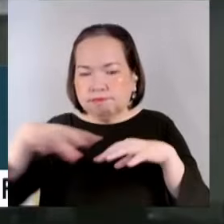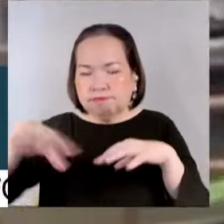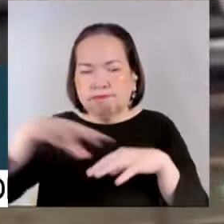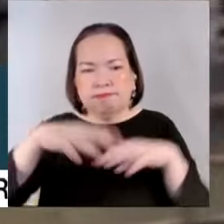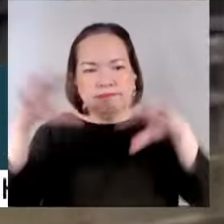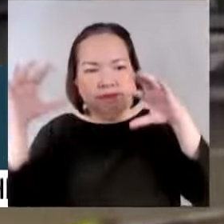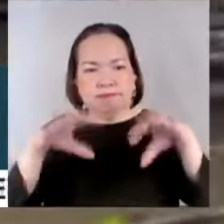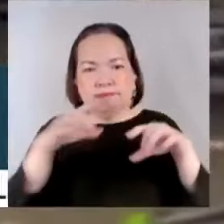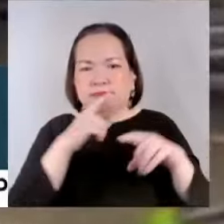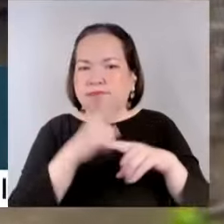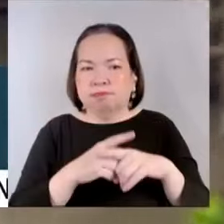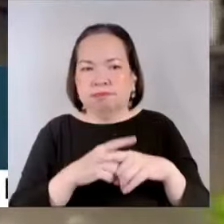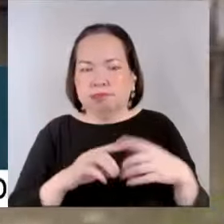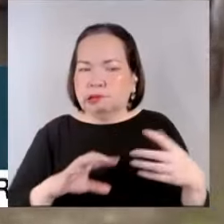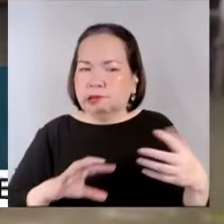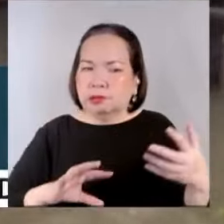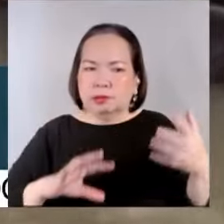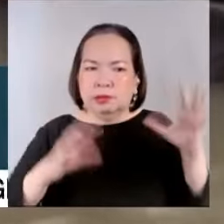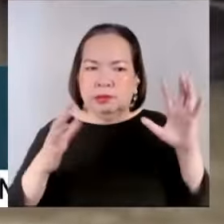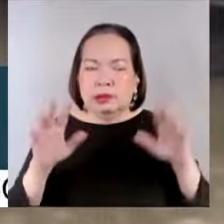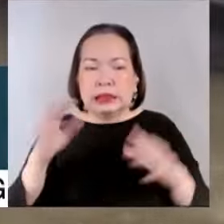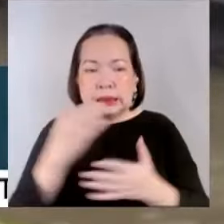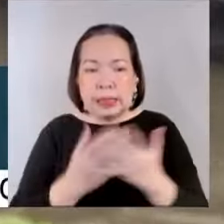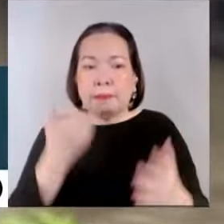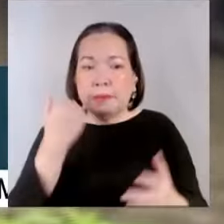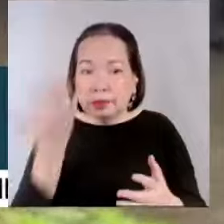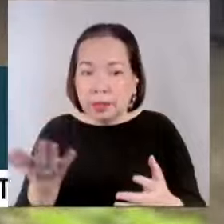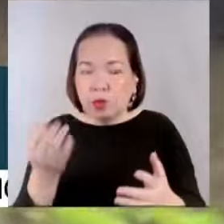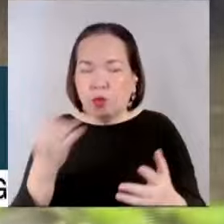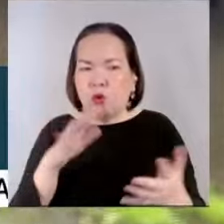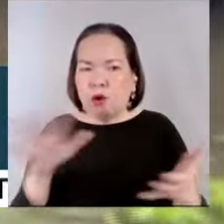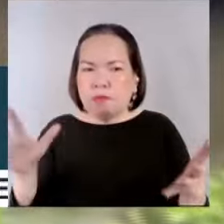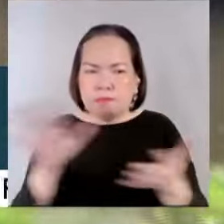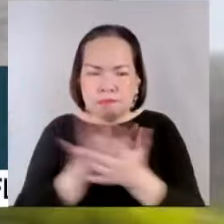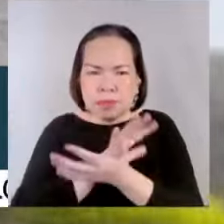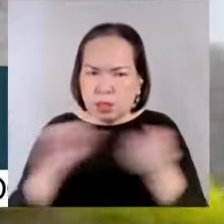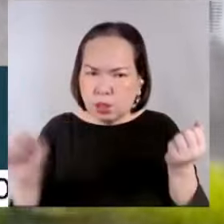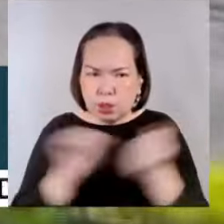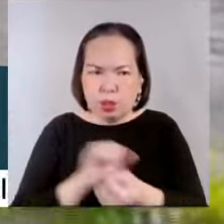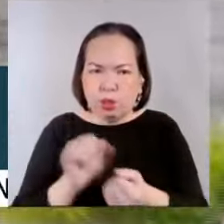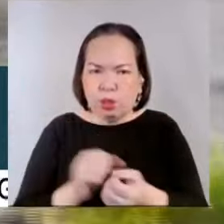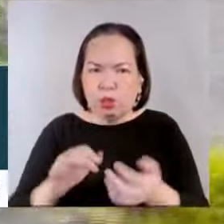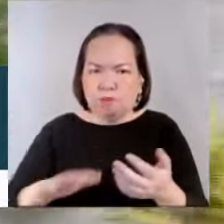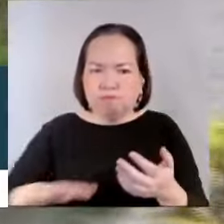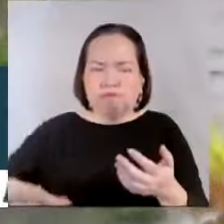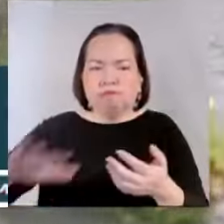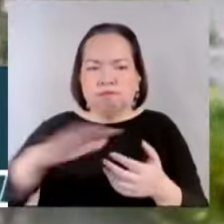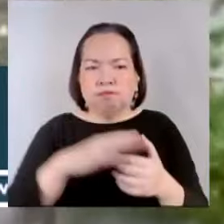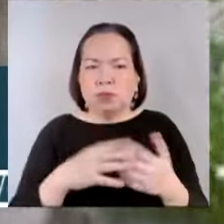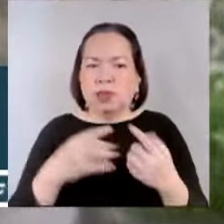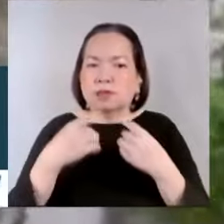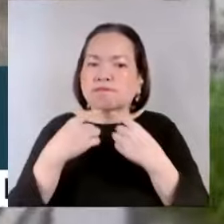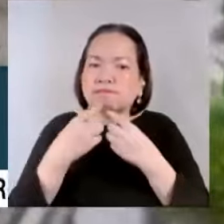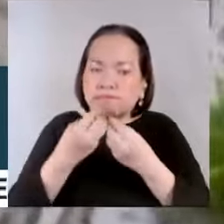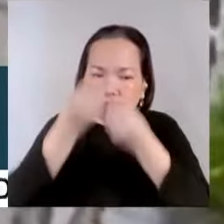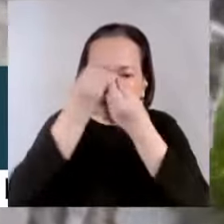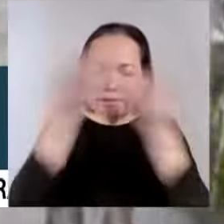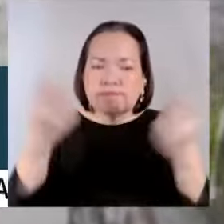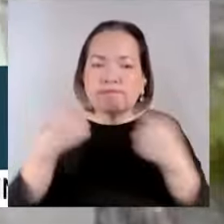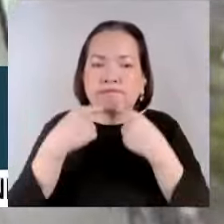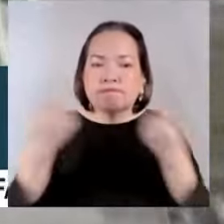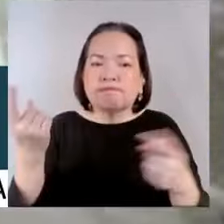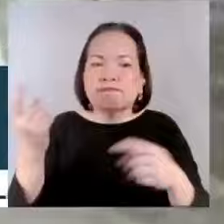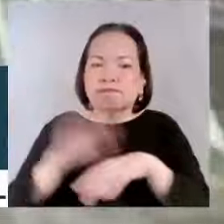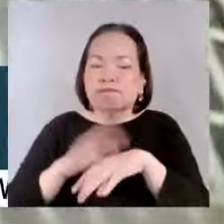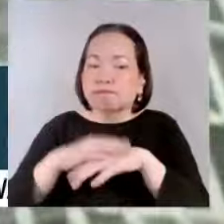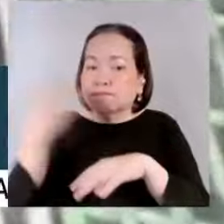conditions involve mass casualty or major damage to properties. The declaration of a state of calamity puts in place measures like